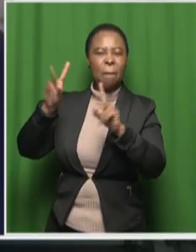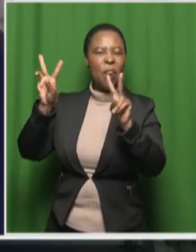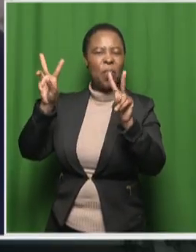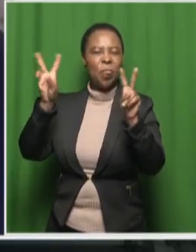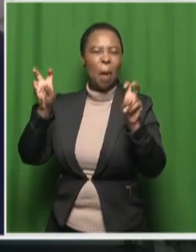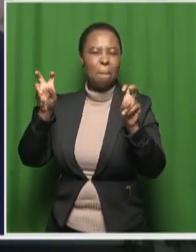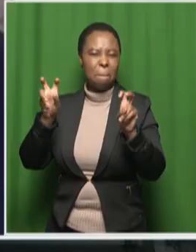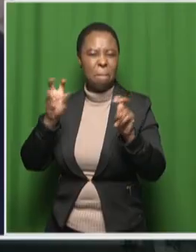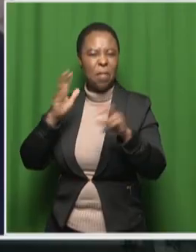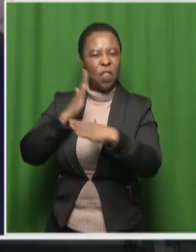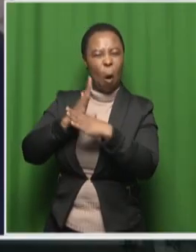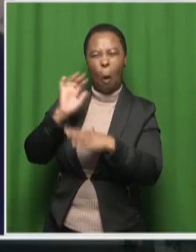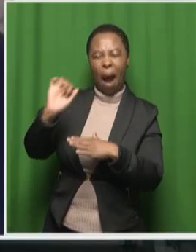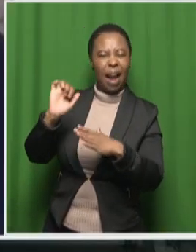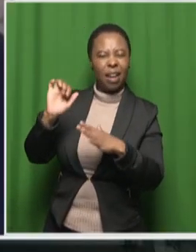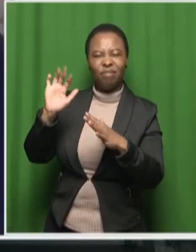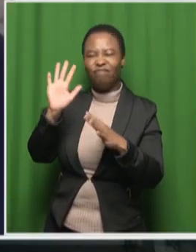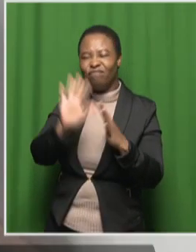collection at large.